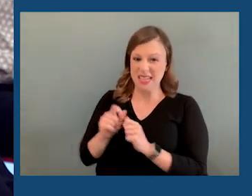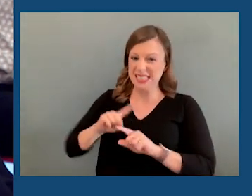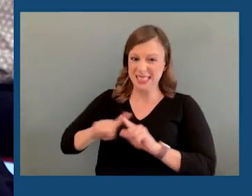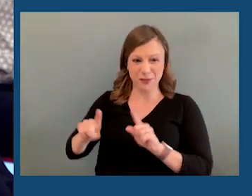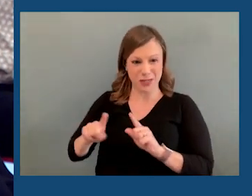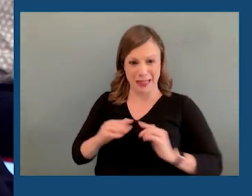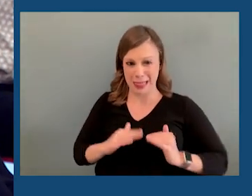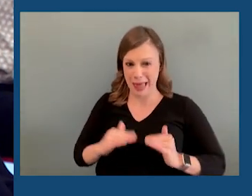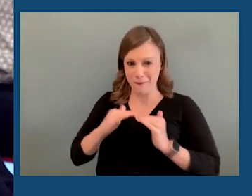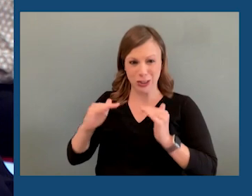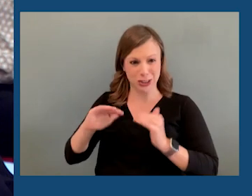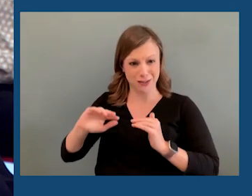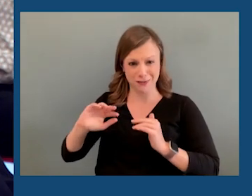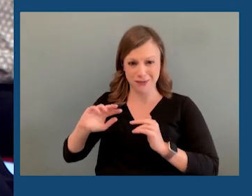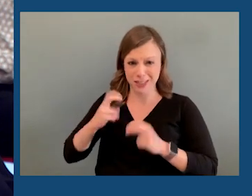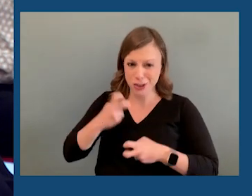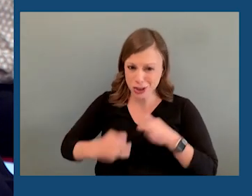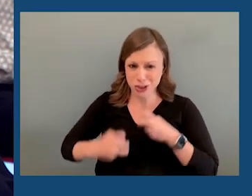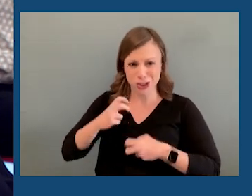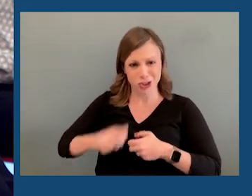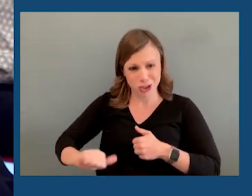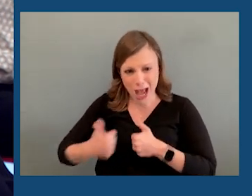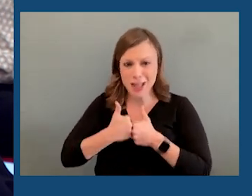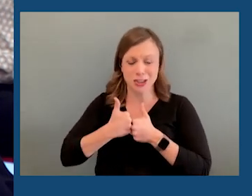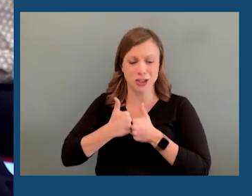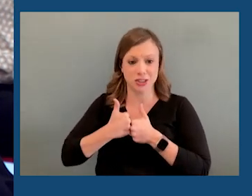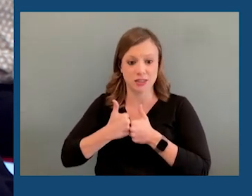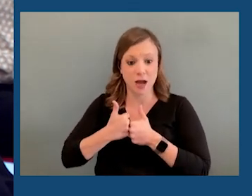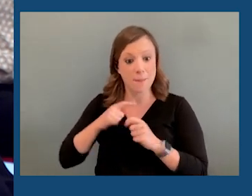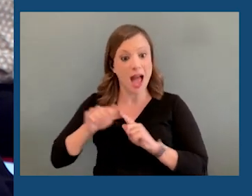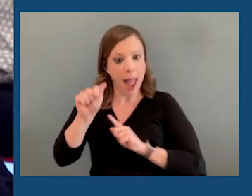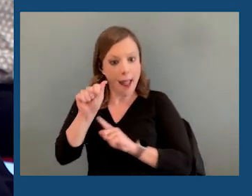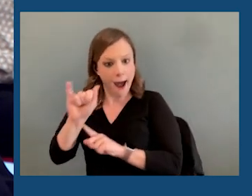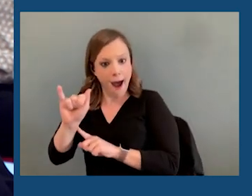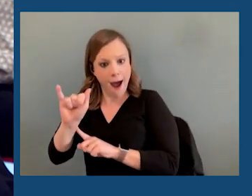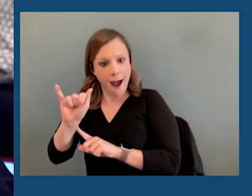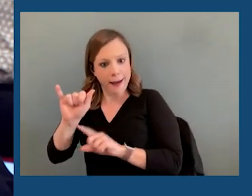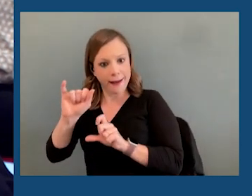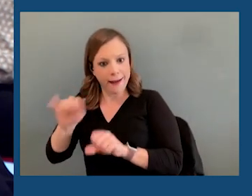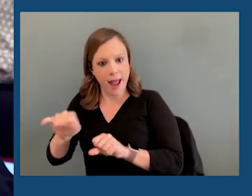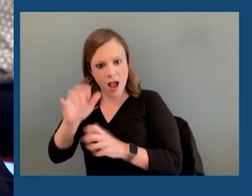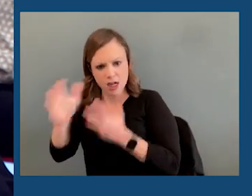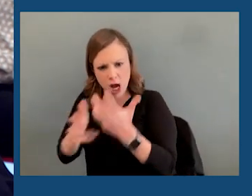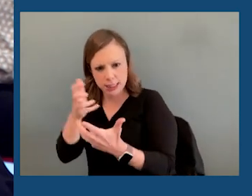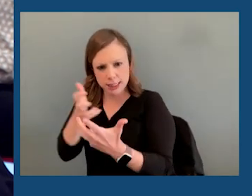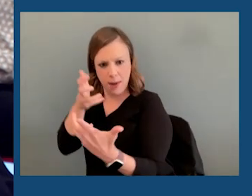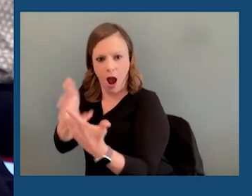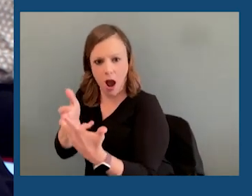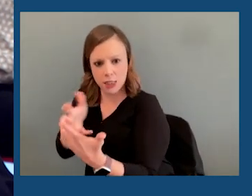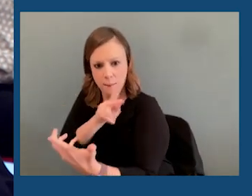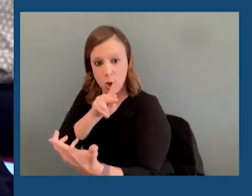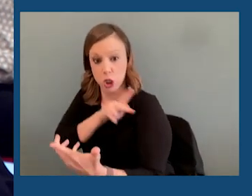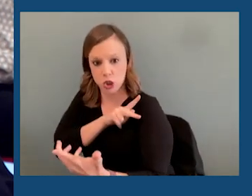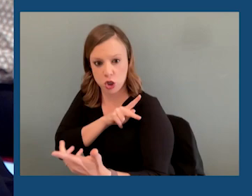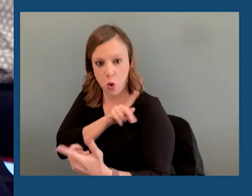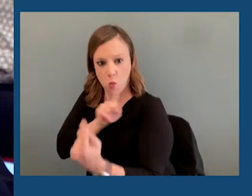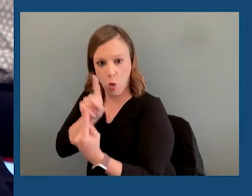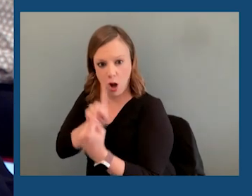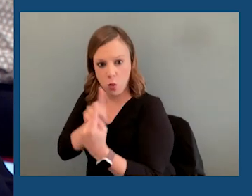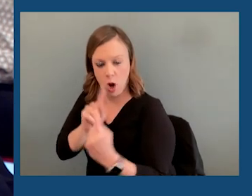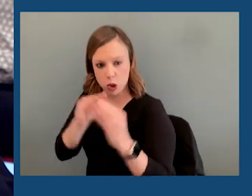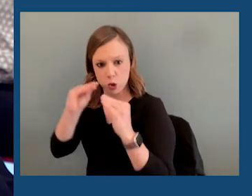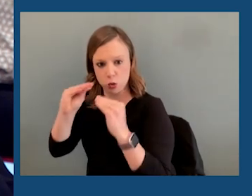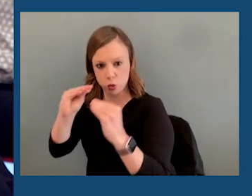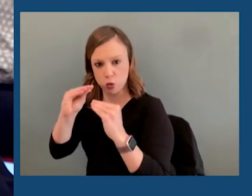AI can enable a personalized tutoring for individuals with 24/7 unlimited access to an intelligent